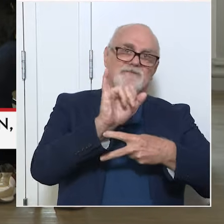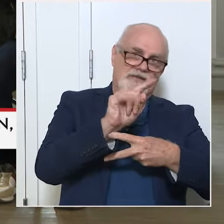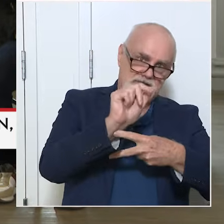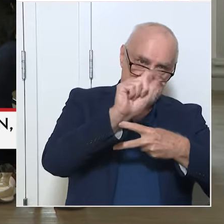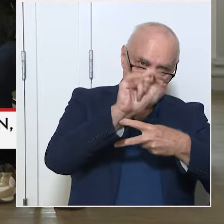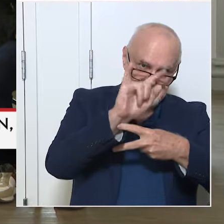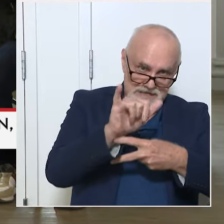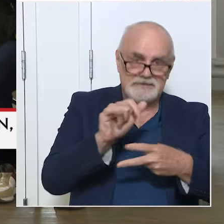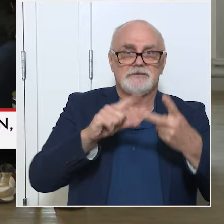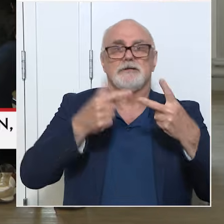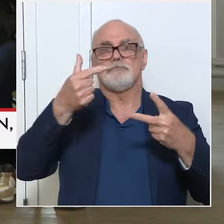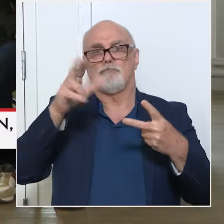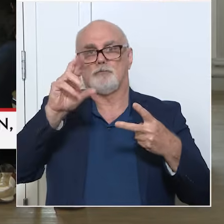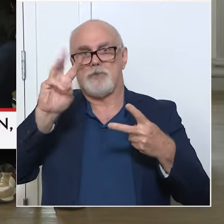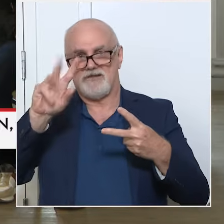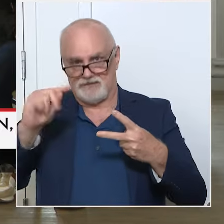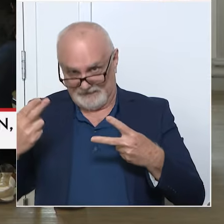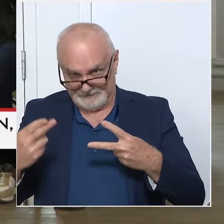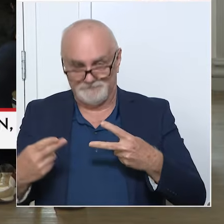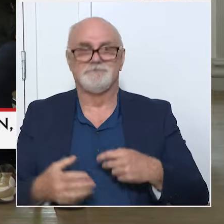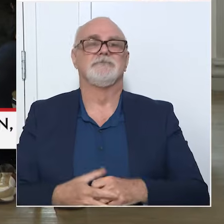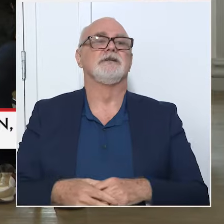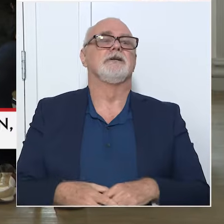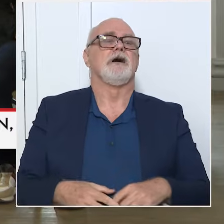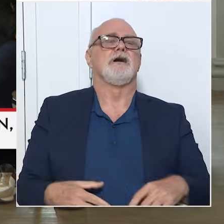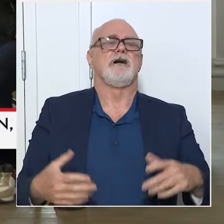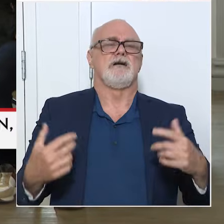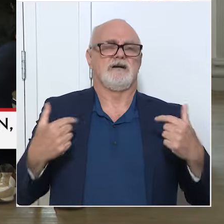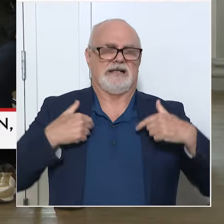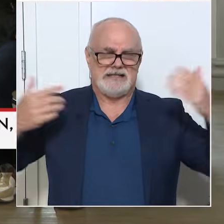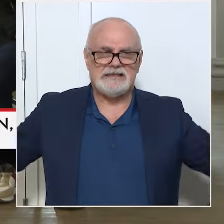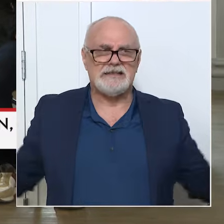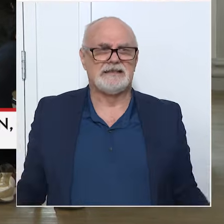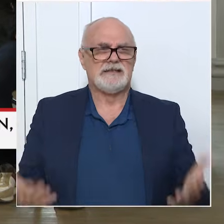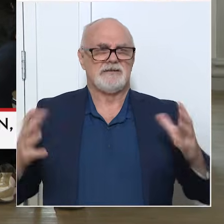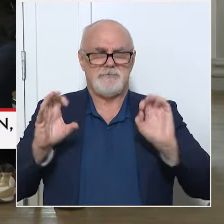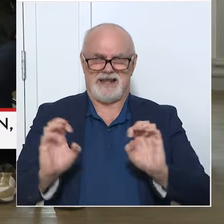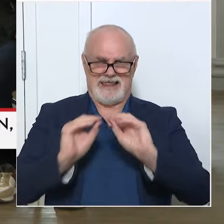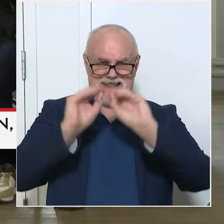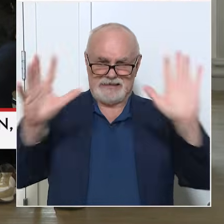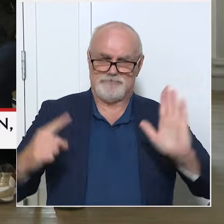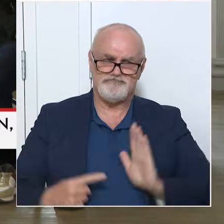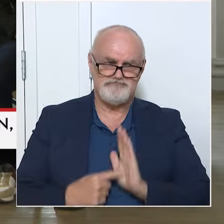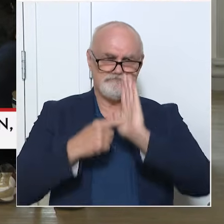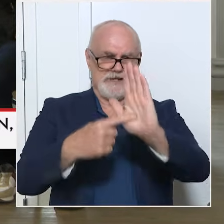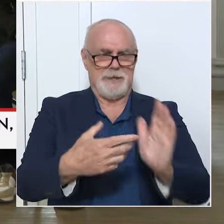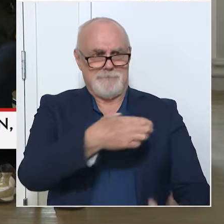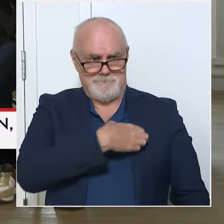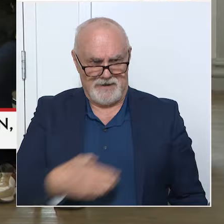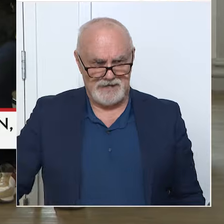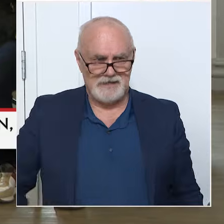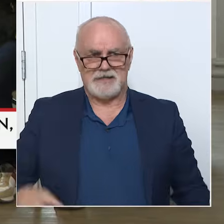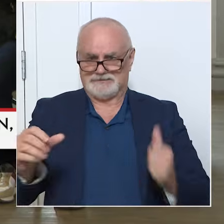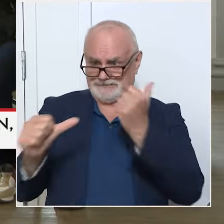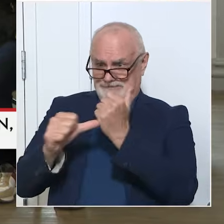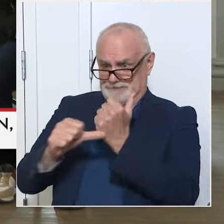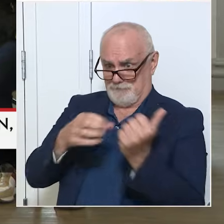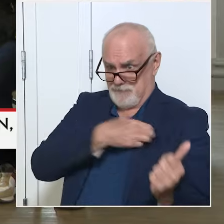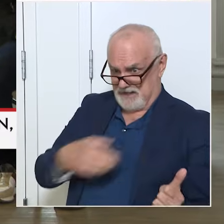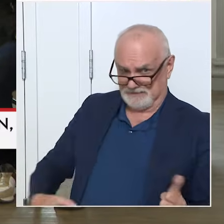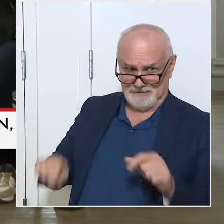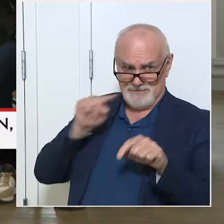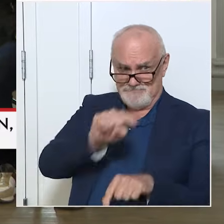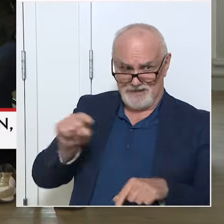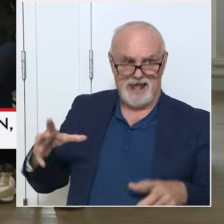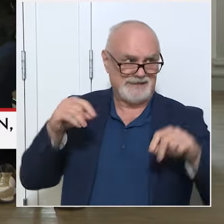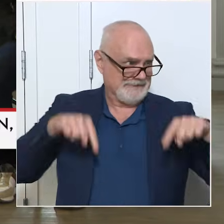time, because I think it's yet another clear message that the mayor and the deputy mayor and this city is